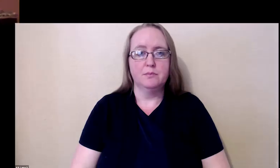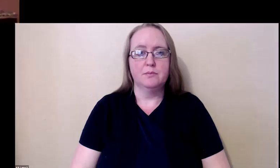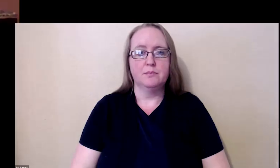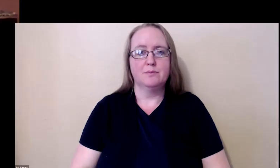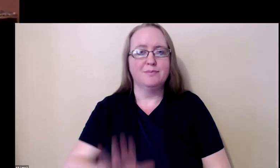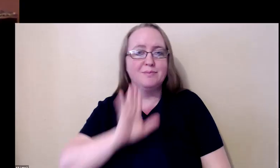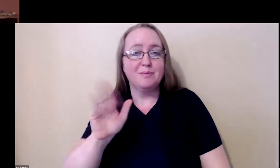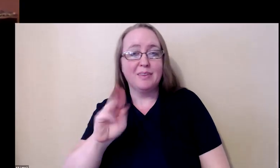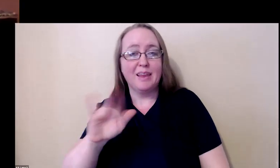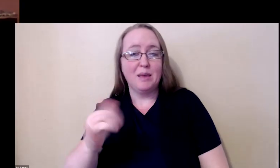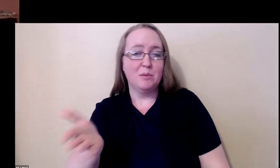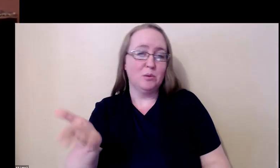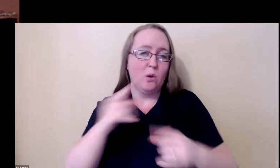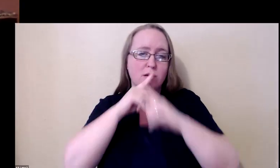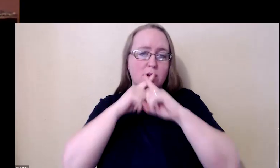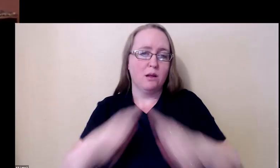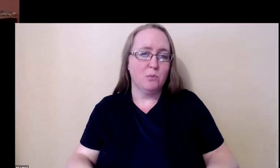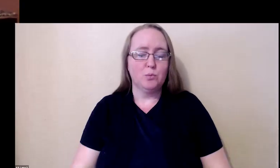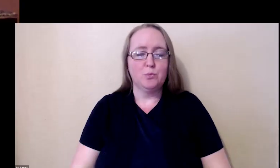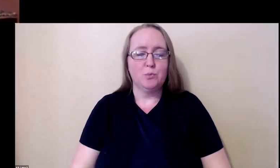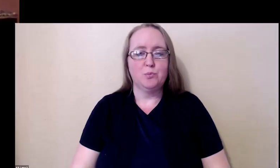Okay, Amy, go ahead and unmute yourself.